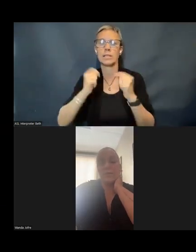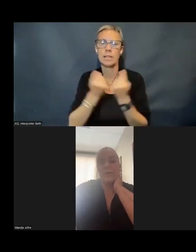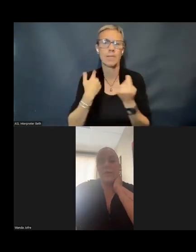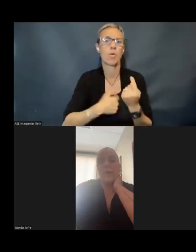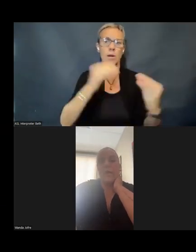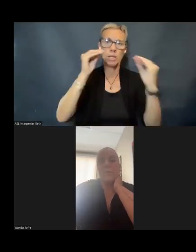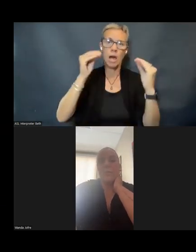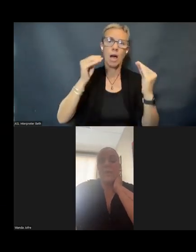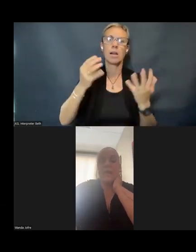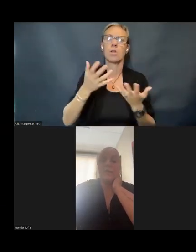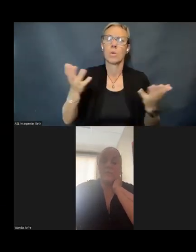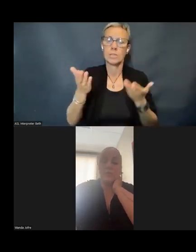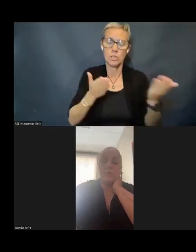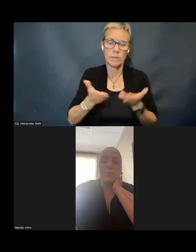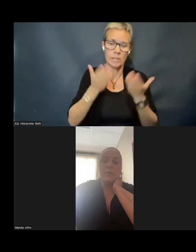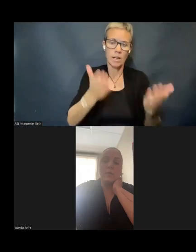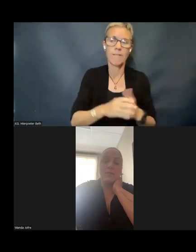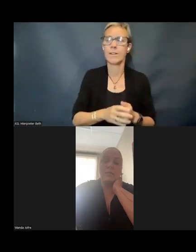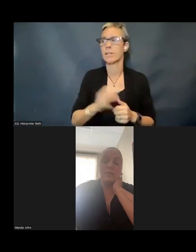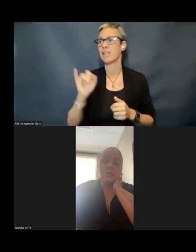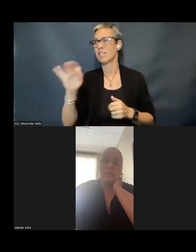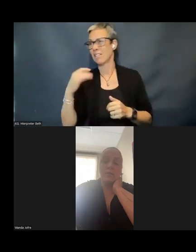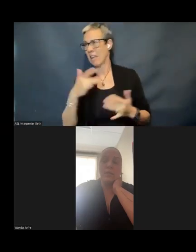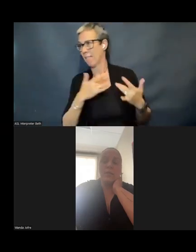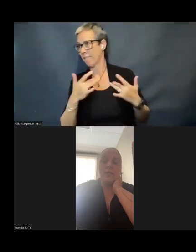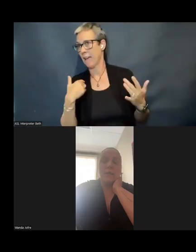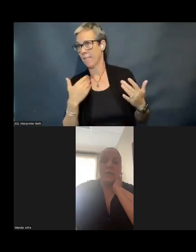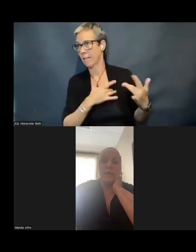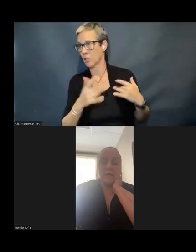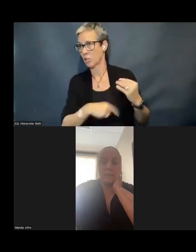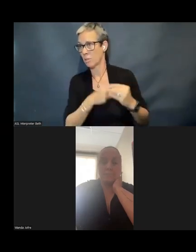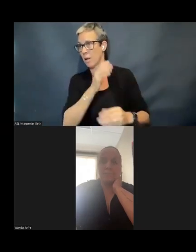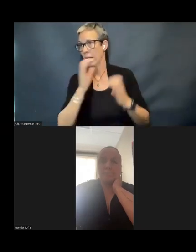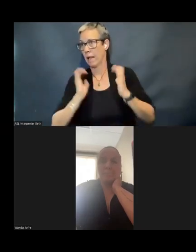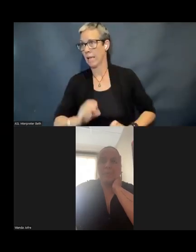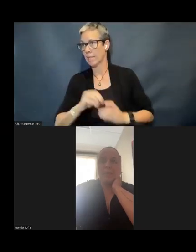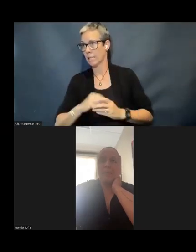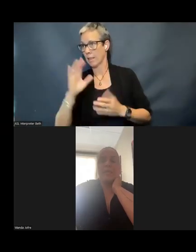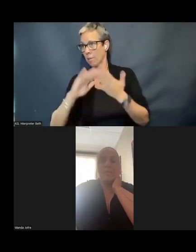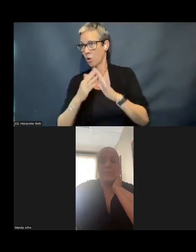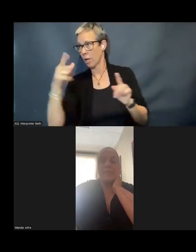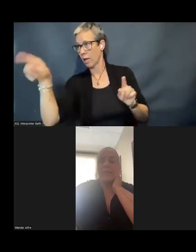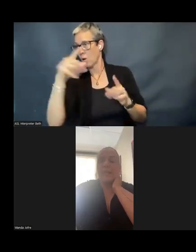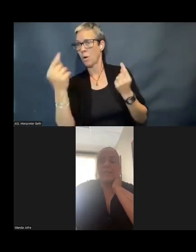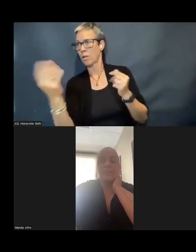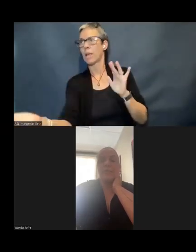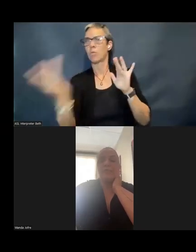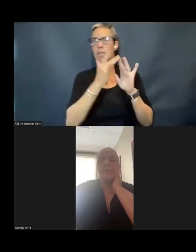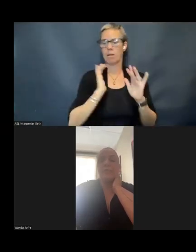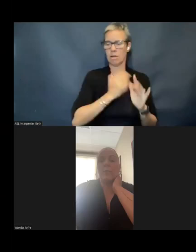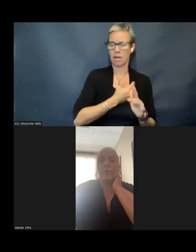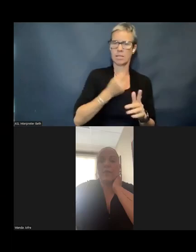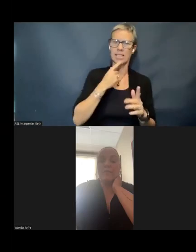were offered. When they had concerns about clients in the community, they reached out to us and say, hey, these are